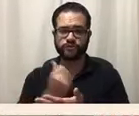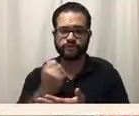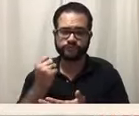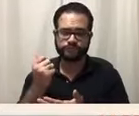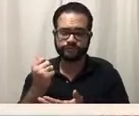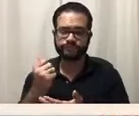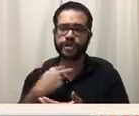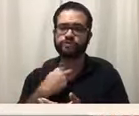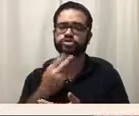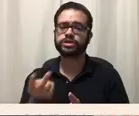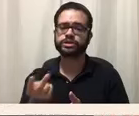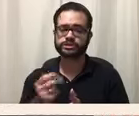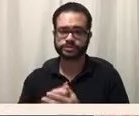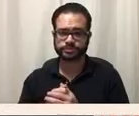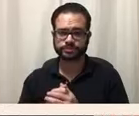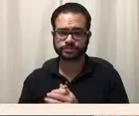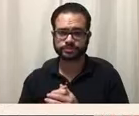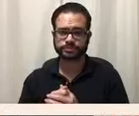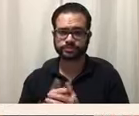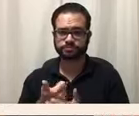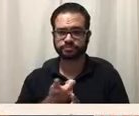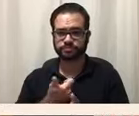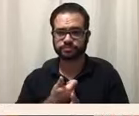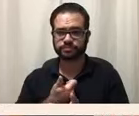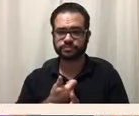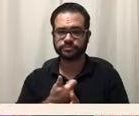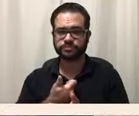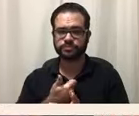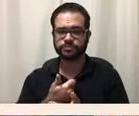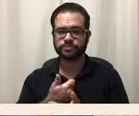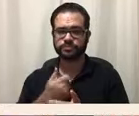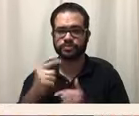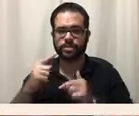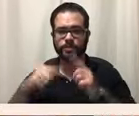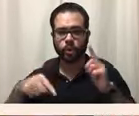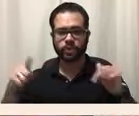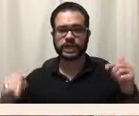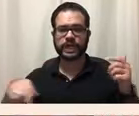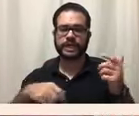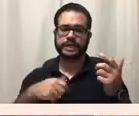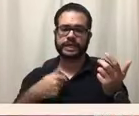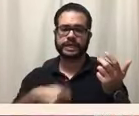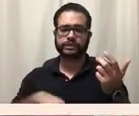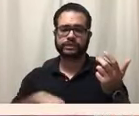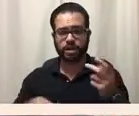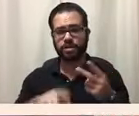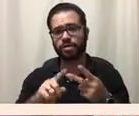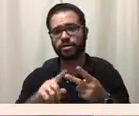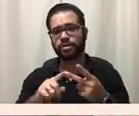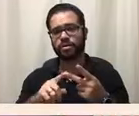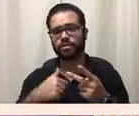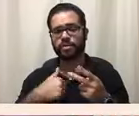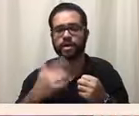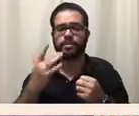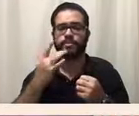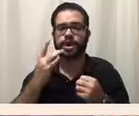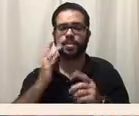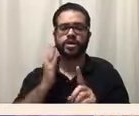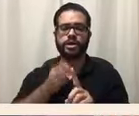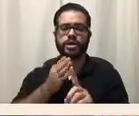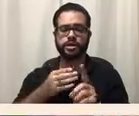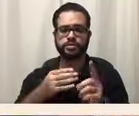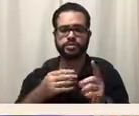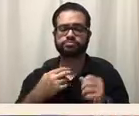And I am a multi-instrumentalist. My primary instrument was my